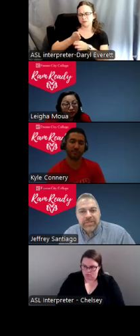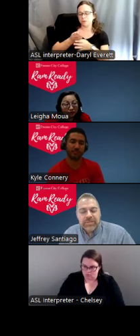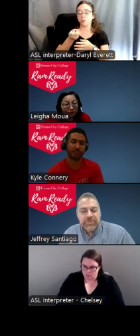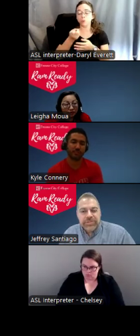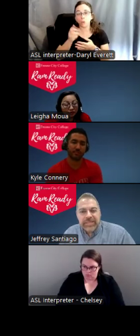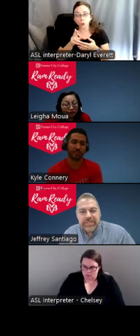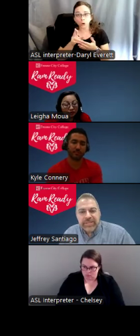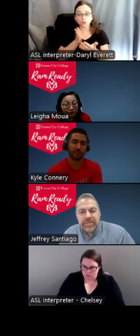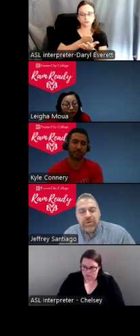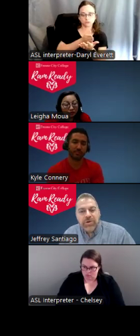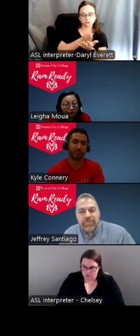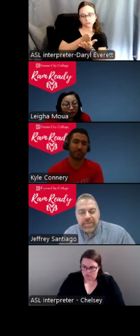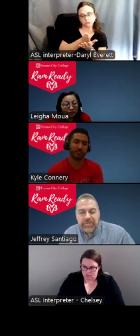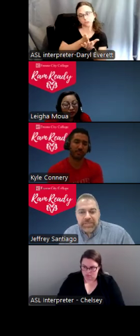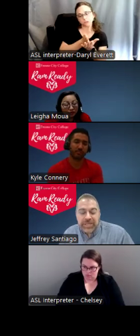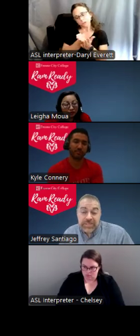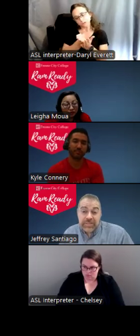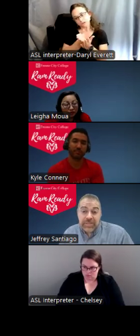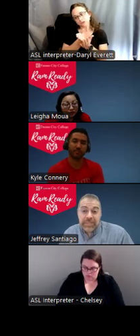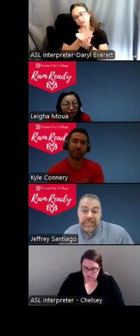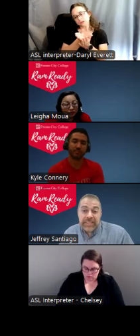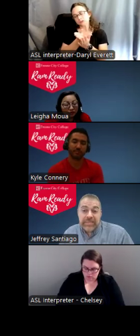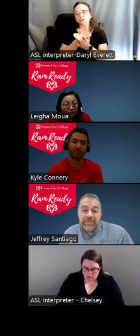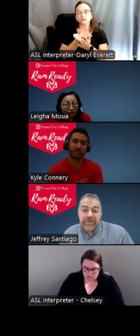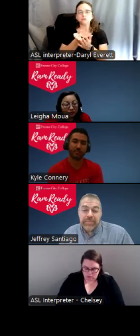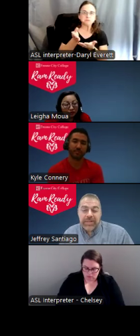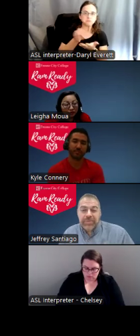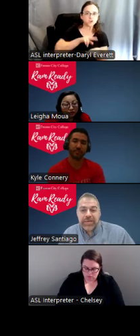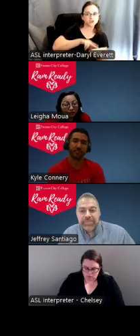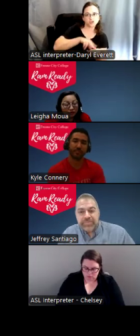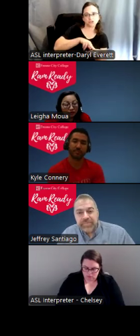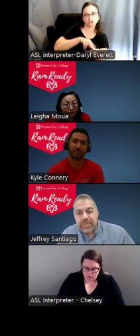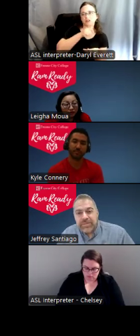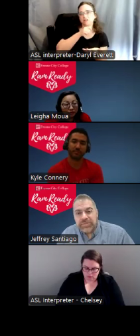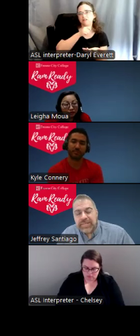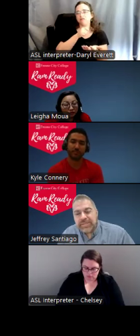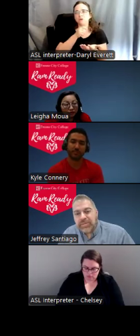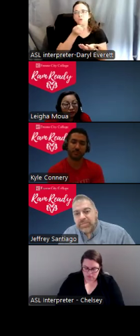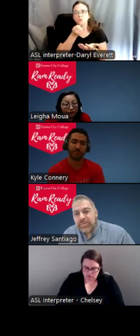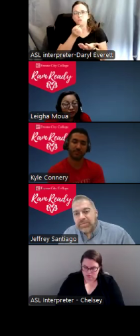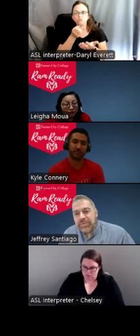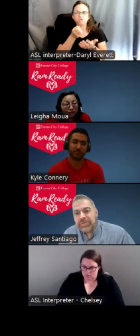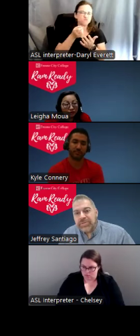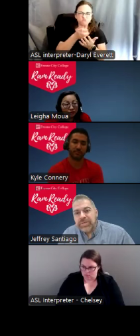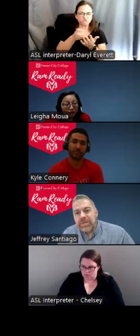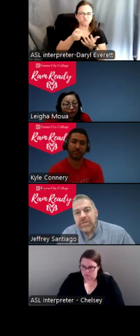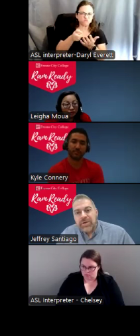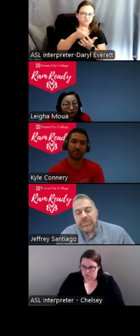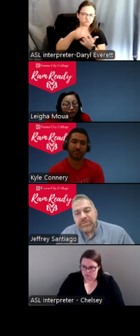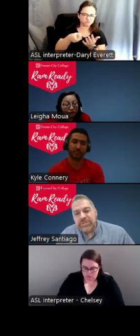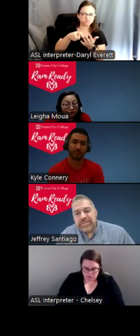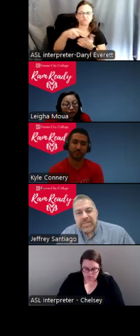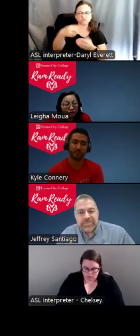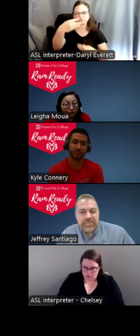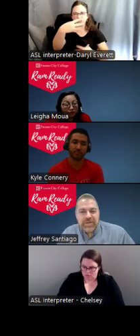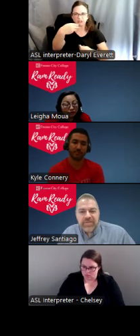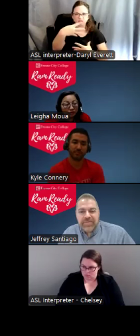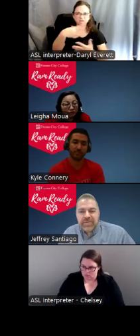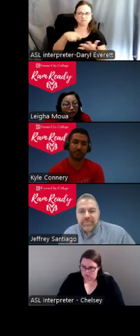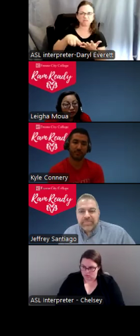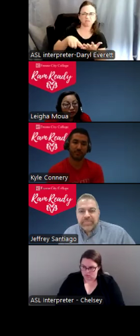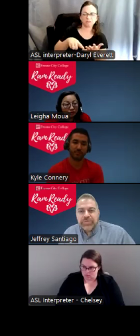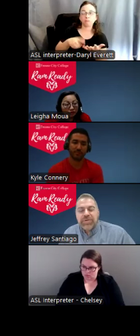those changes. Or maybe you want to change a completely different pathway. So that's, you know, critical. Also to discuss,